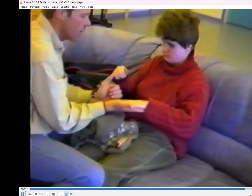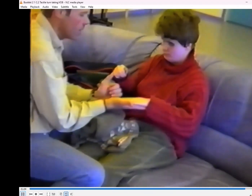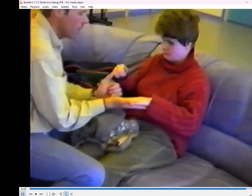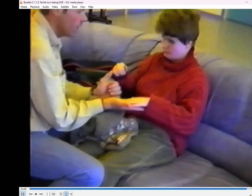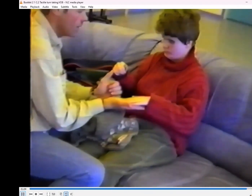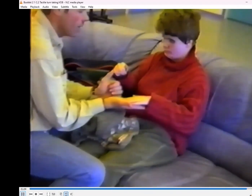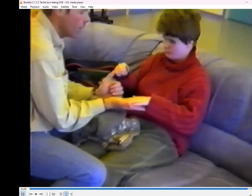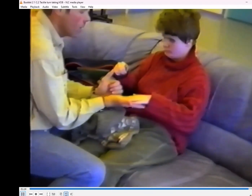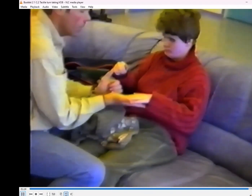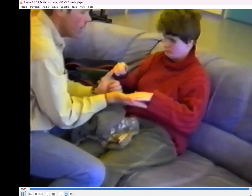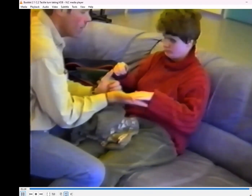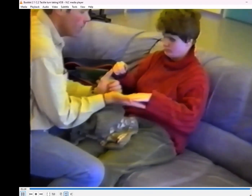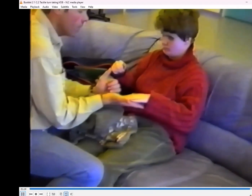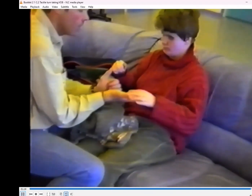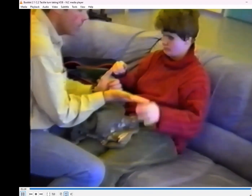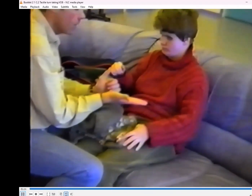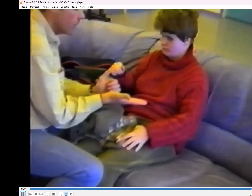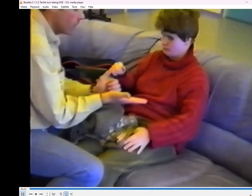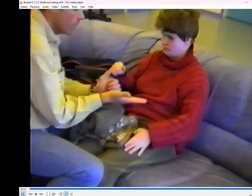Sånn, ja.